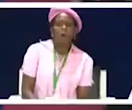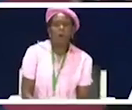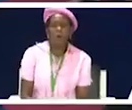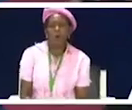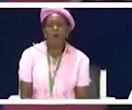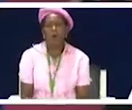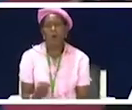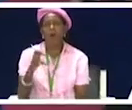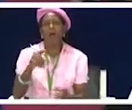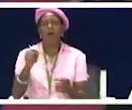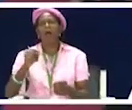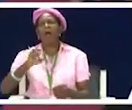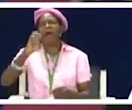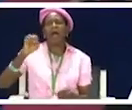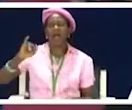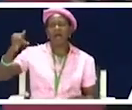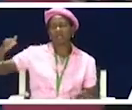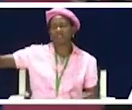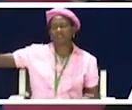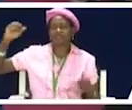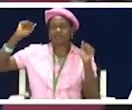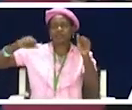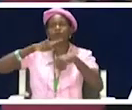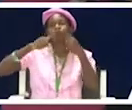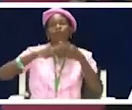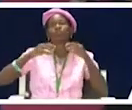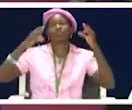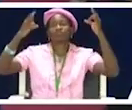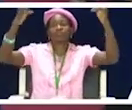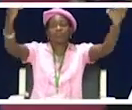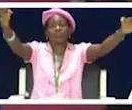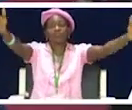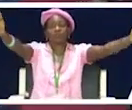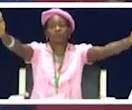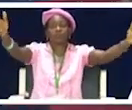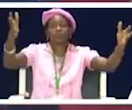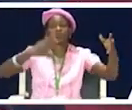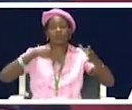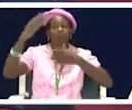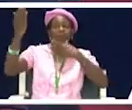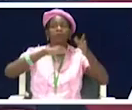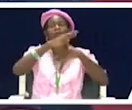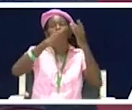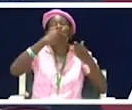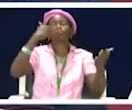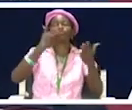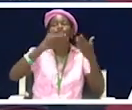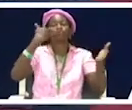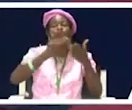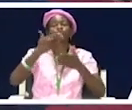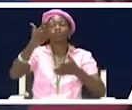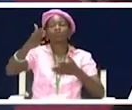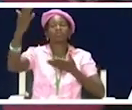So the everlasting arm can go to the future and bring all the goodies there to the